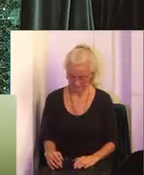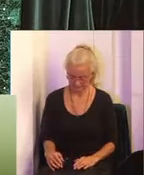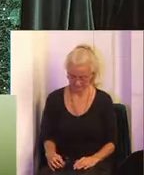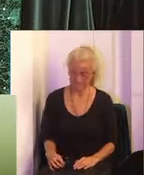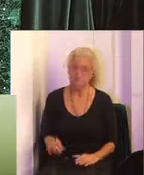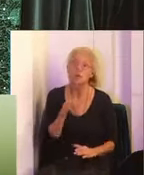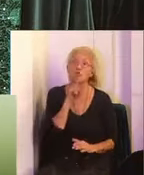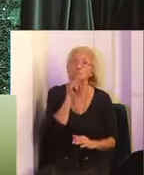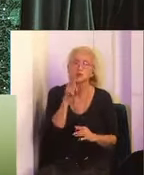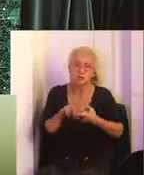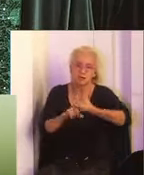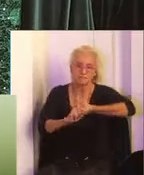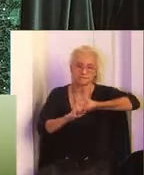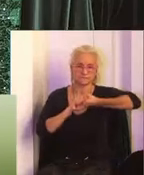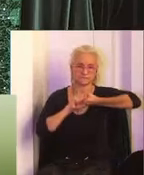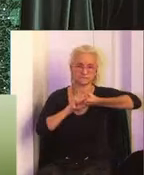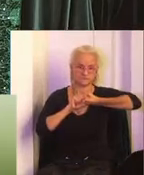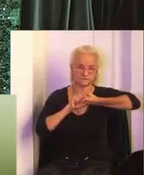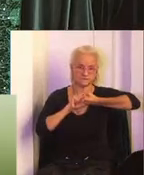Real friendship.